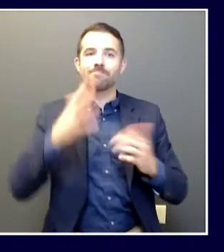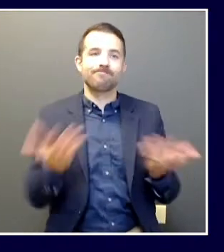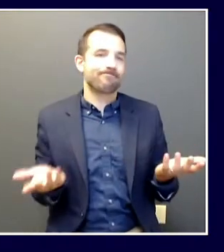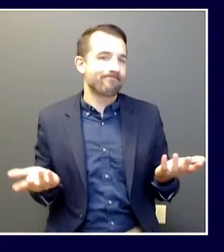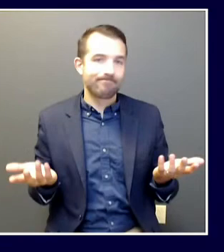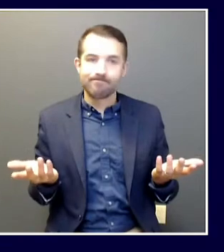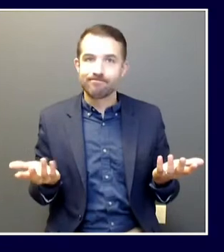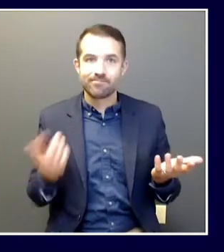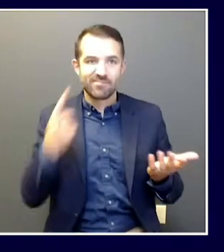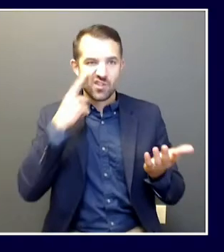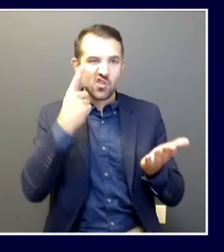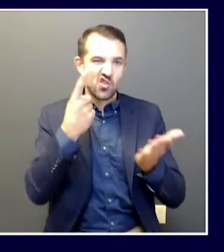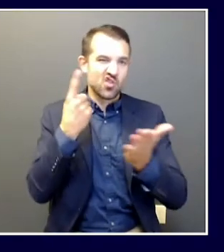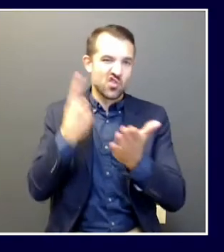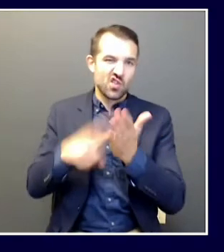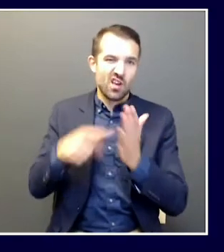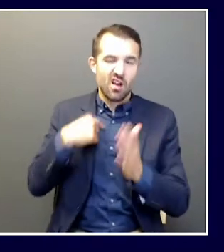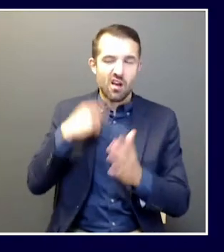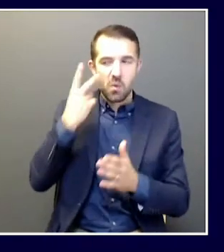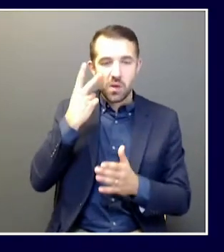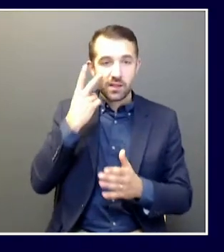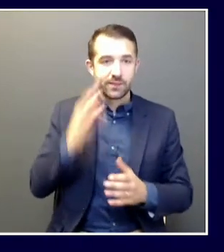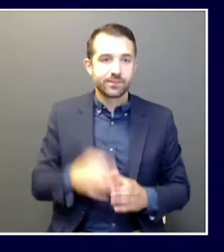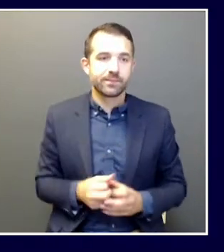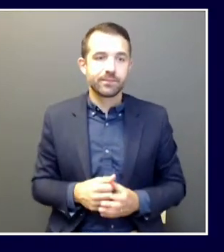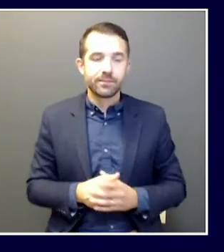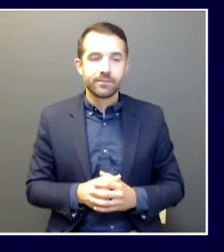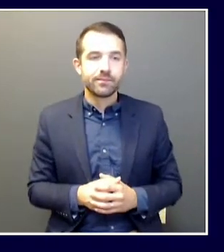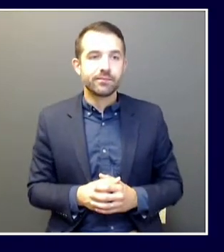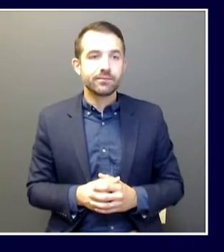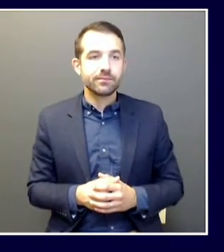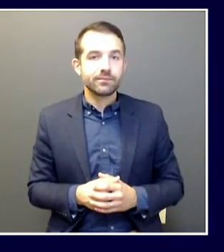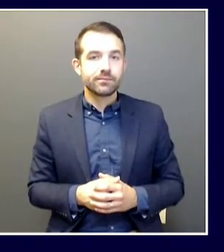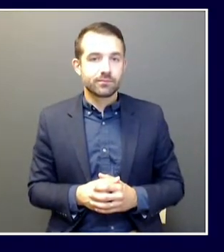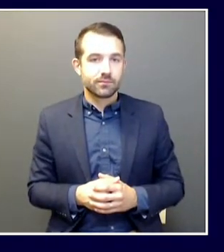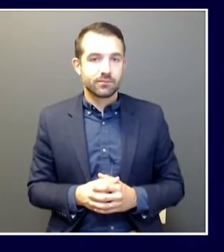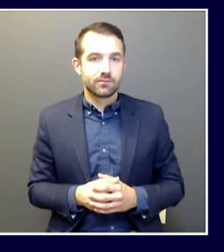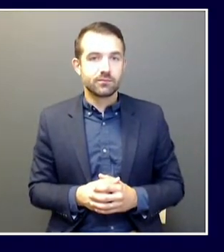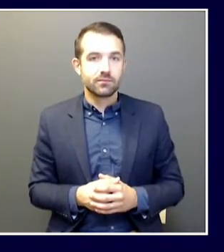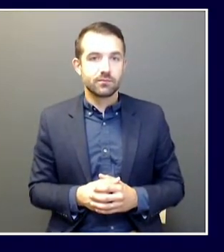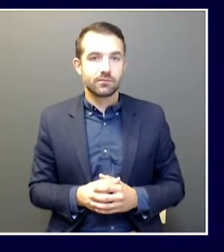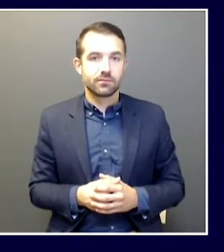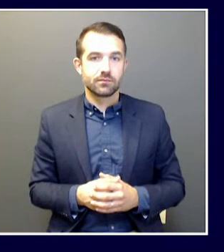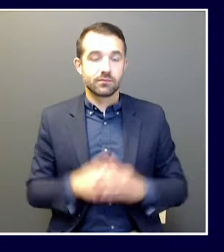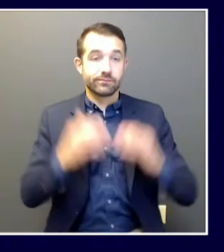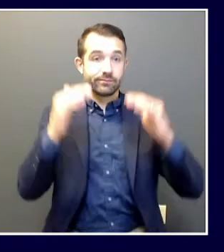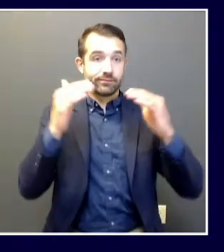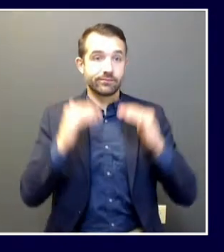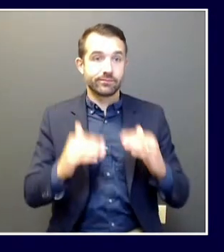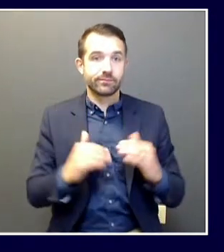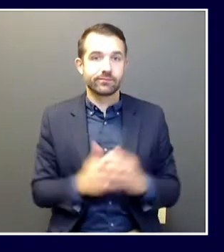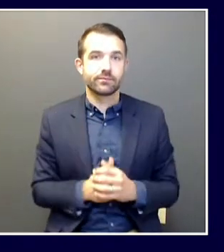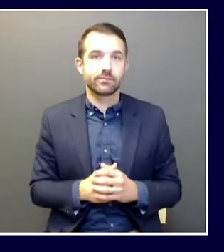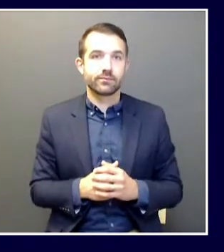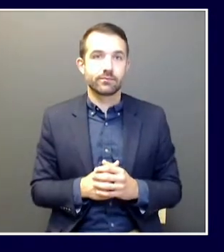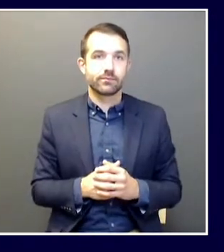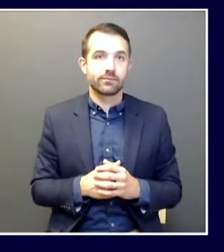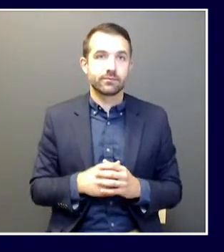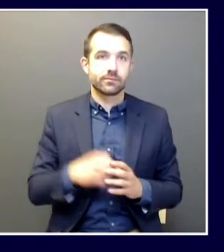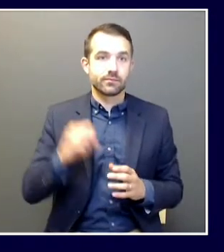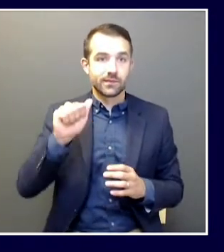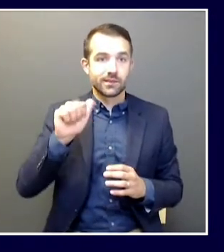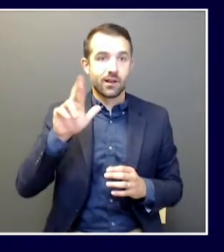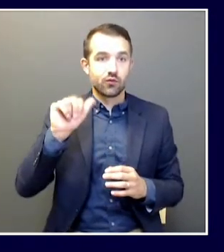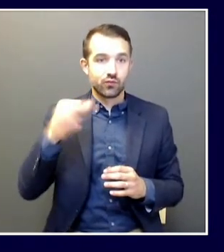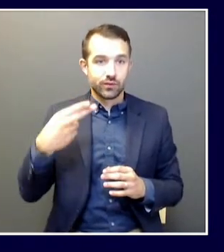question. Thank you. Yep, thank you. Let me go to Sarah from the Chias Valley News